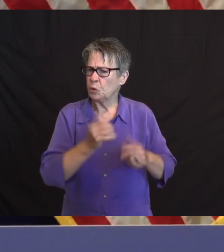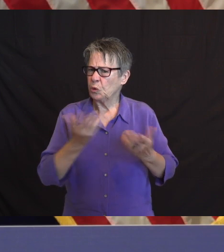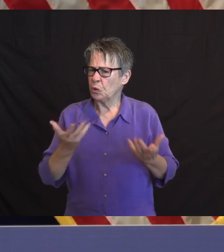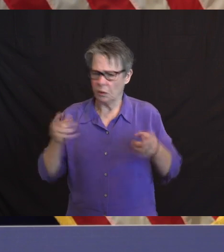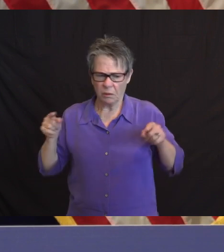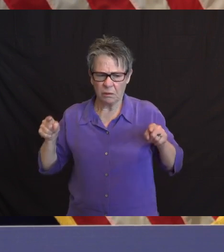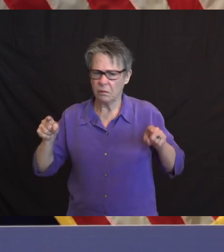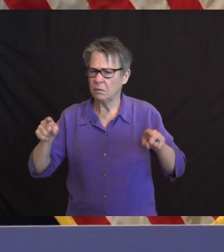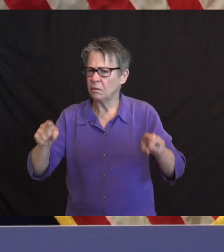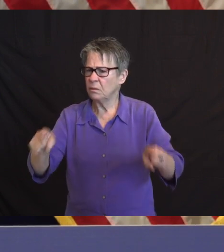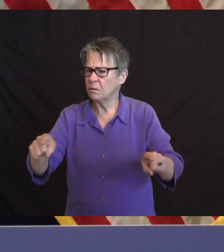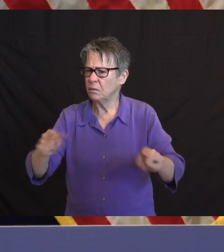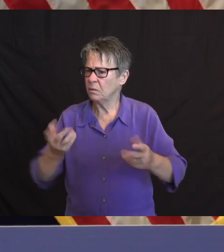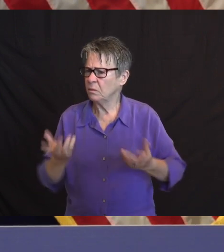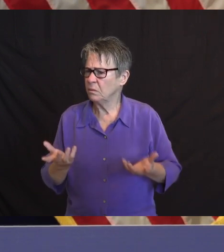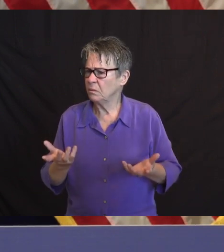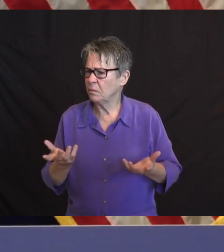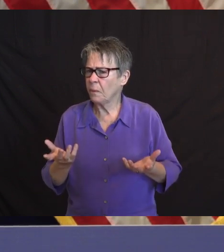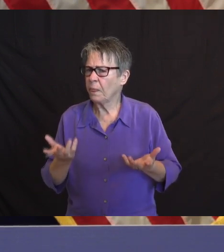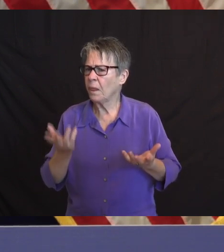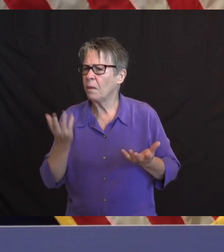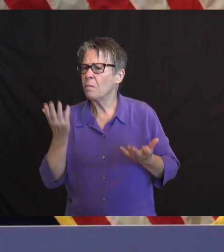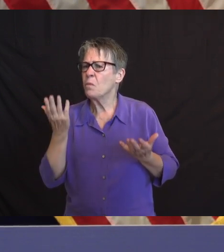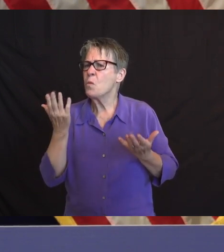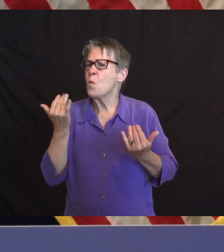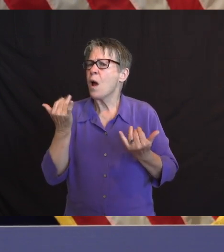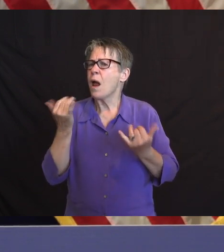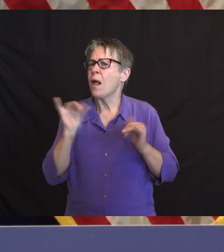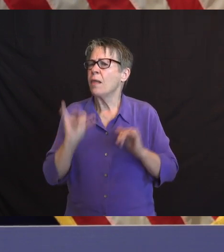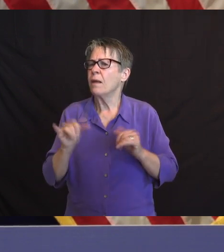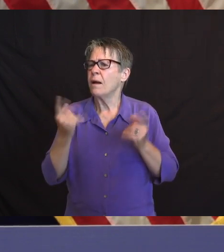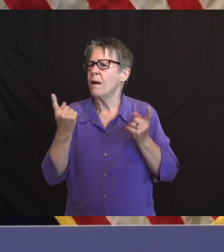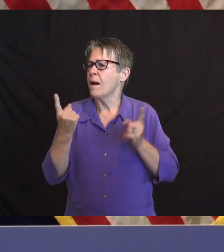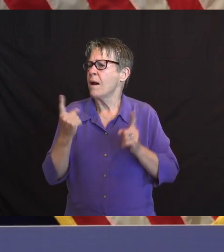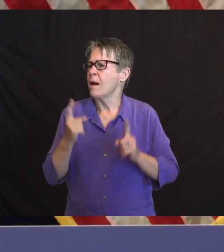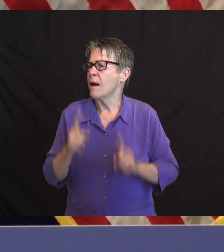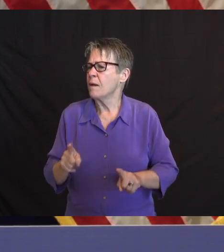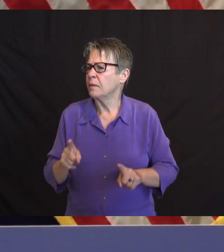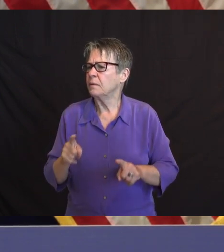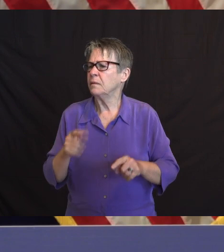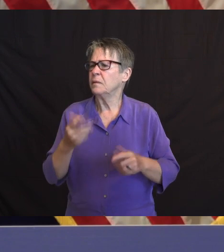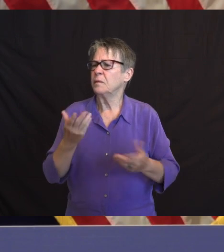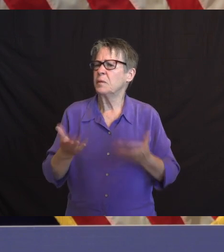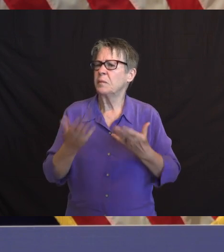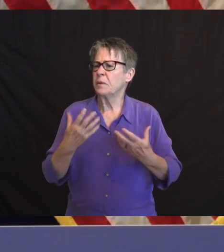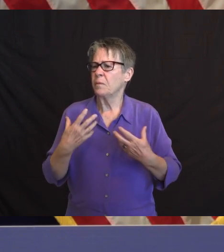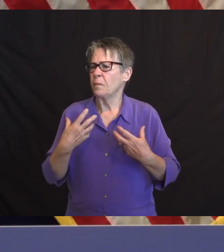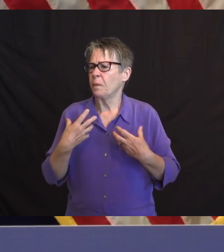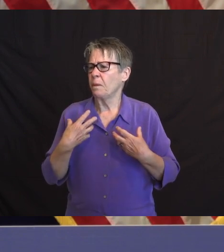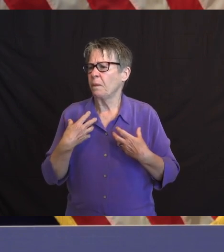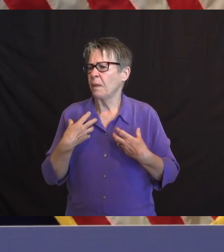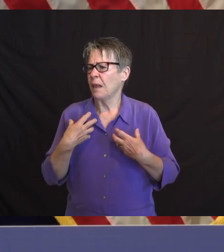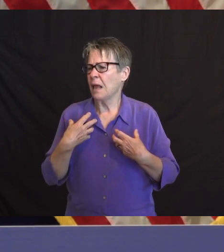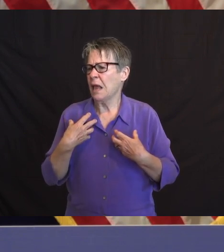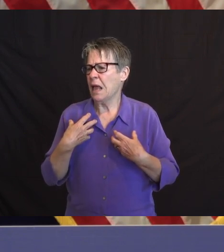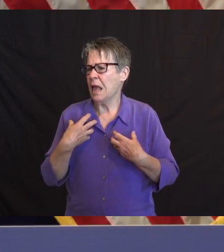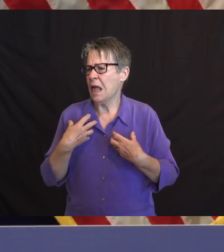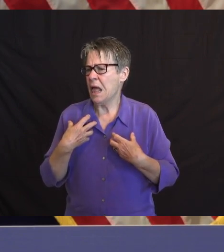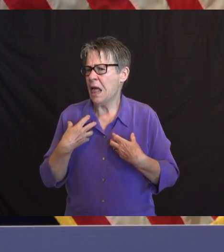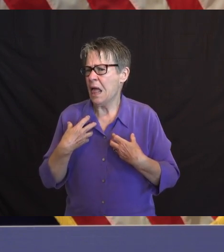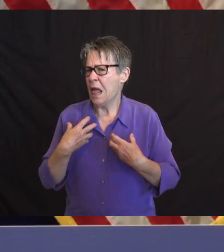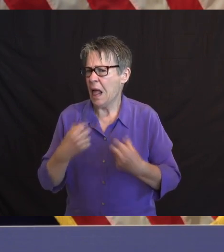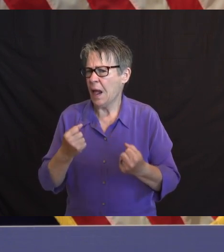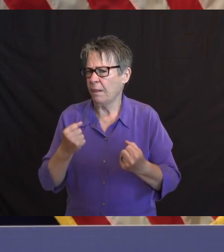we speak to it almost every day. And this children's inflammatory syndrome is yet another data point that, again, as you caution